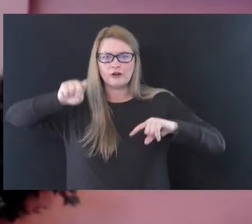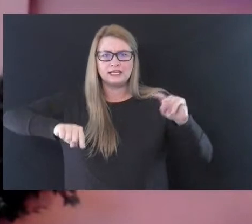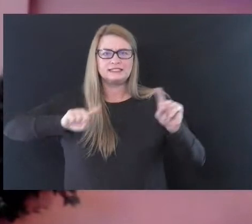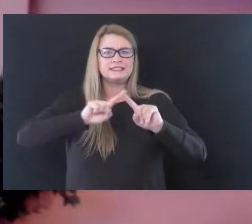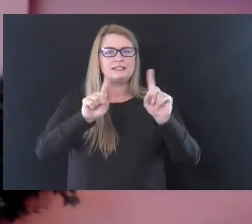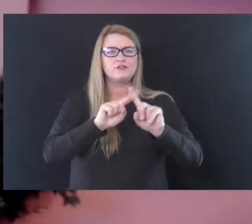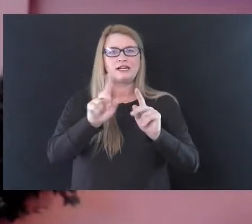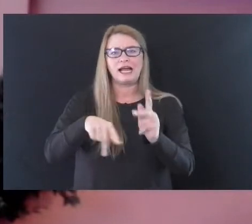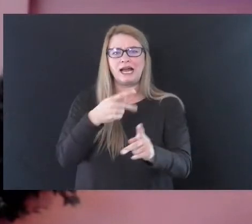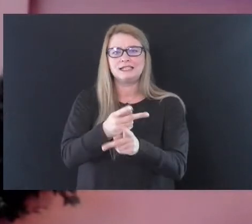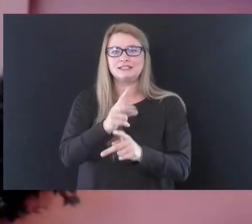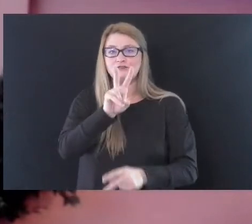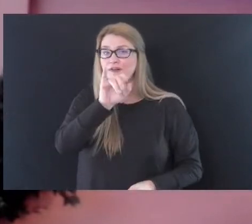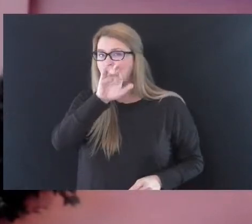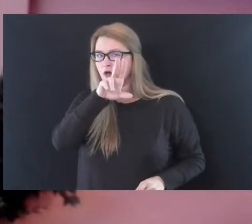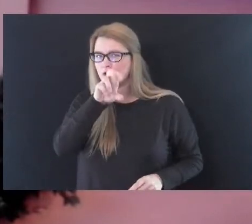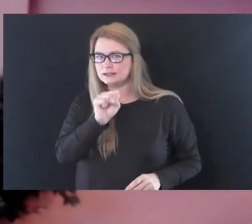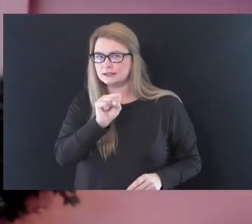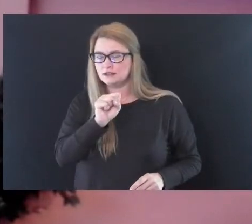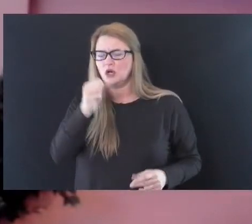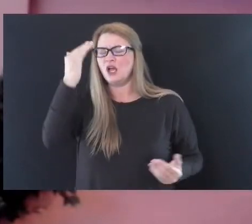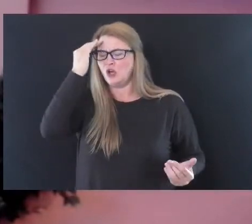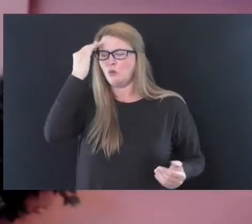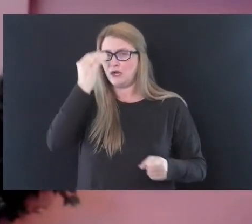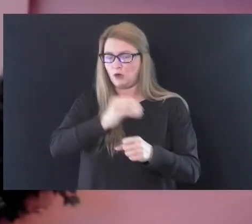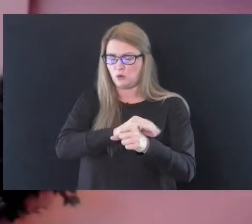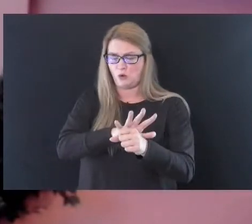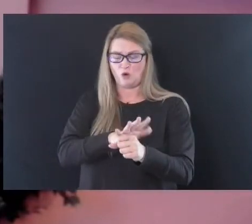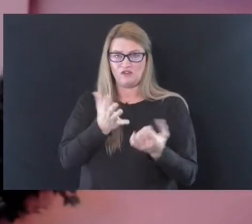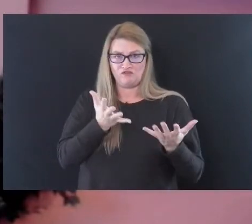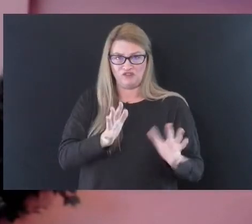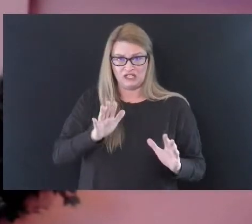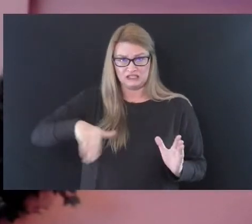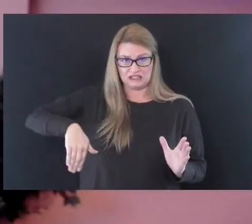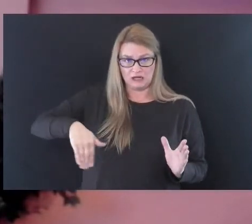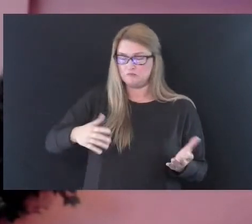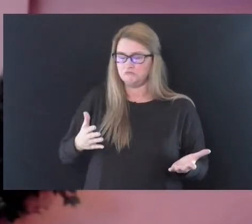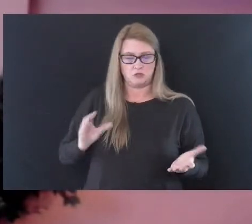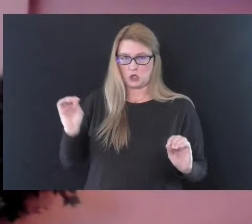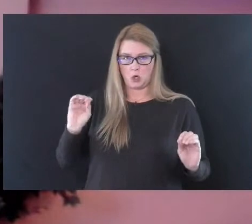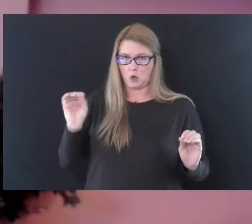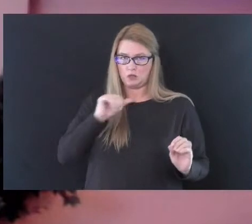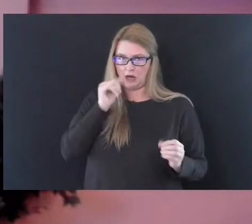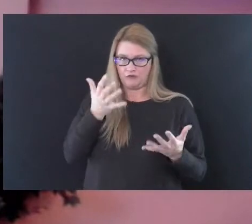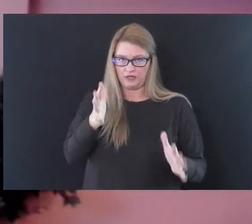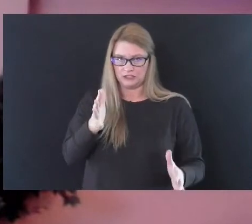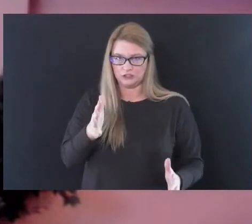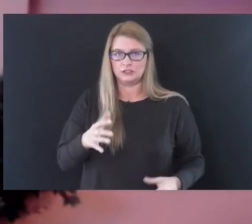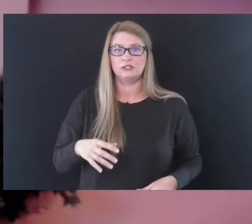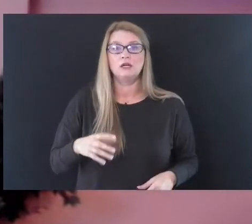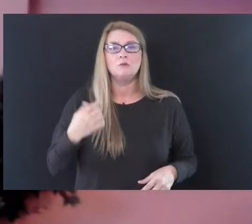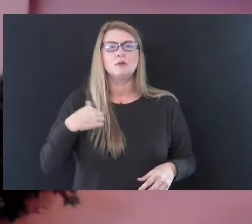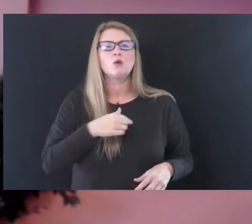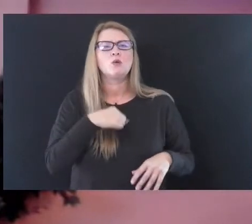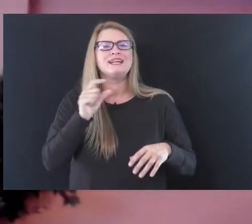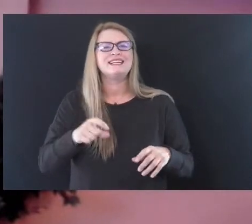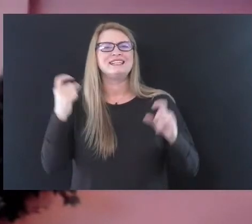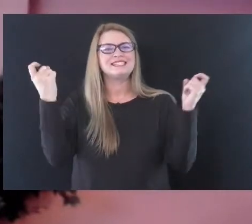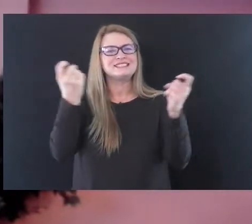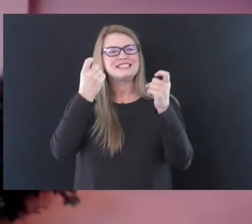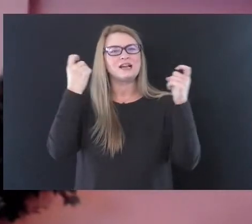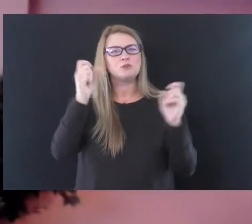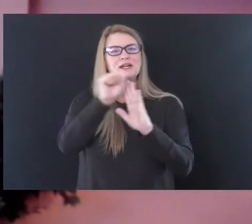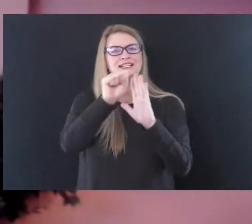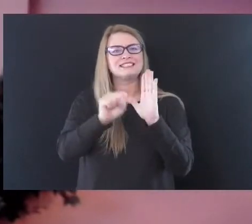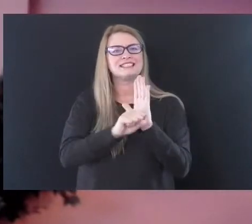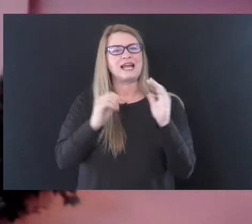this pandemic is not over yet. But I also joined the governor in really celebrating the greatness of the people of this